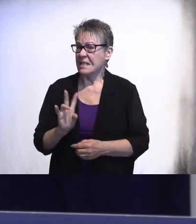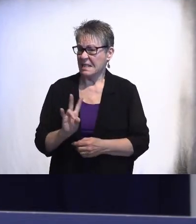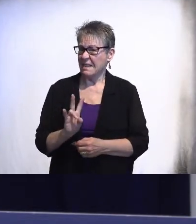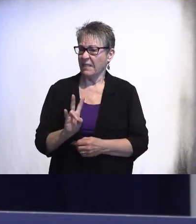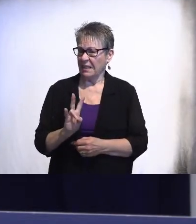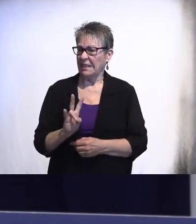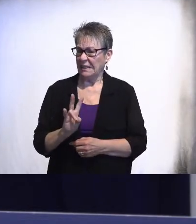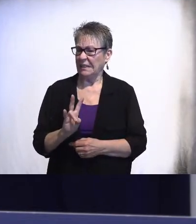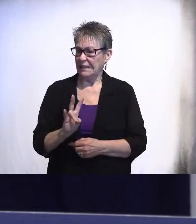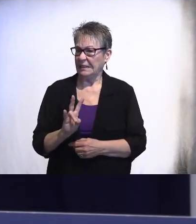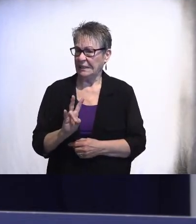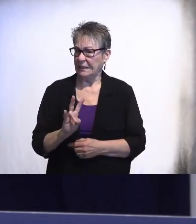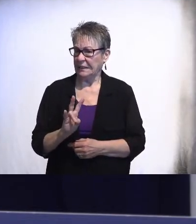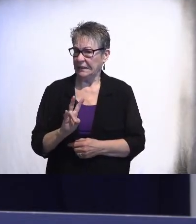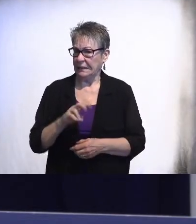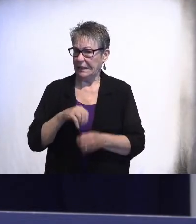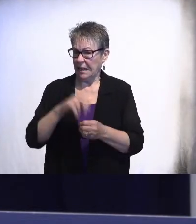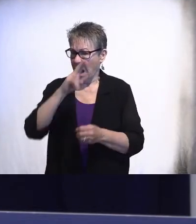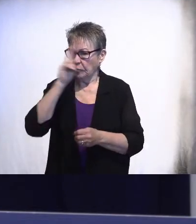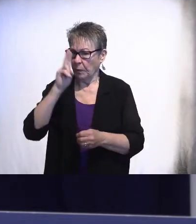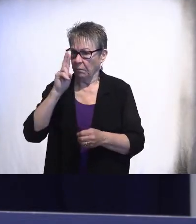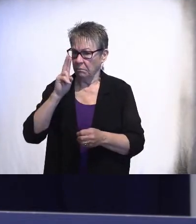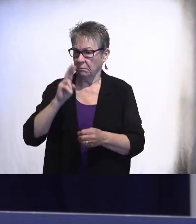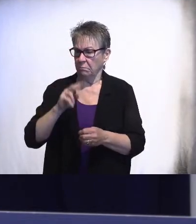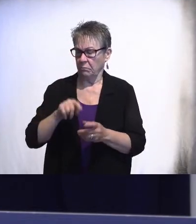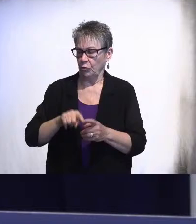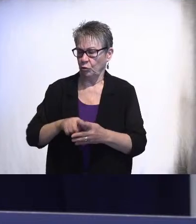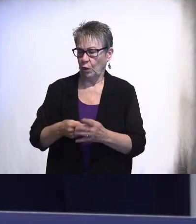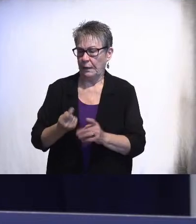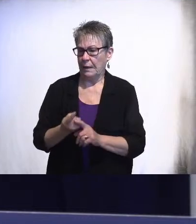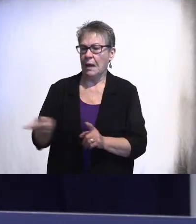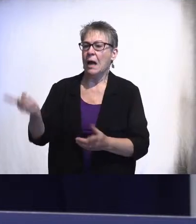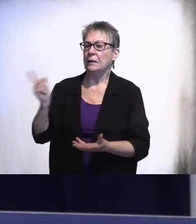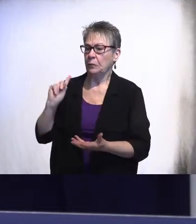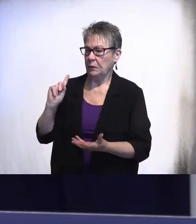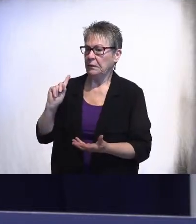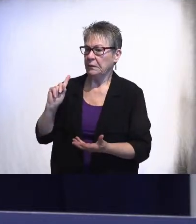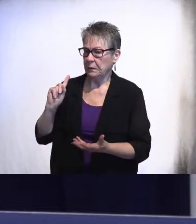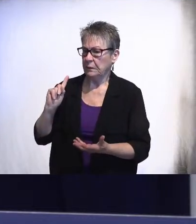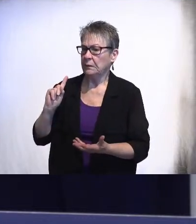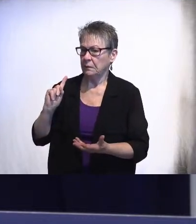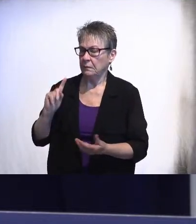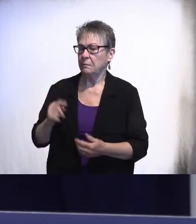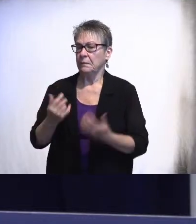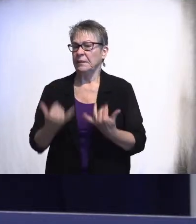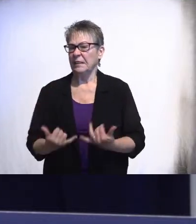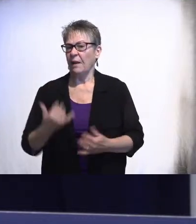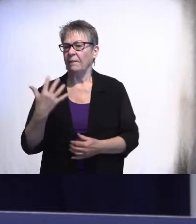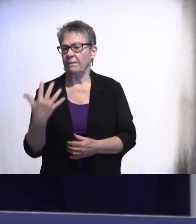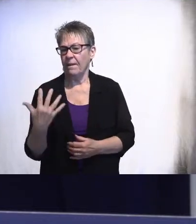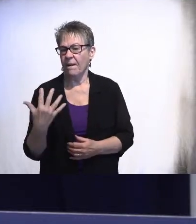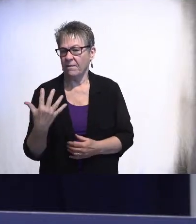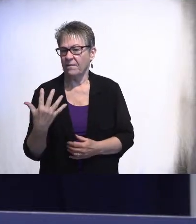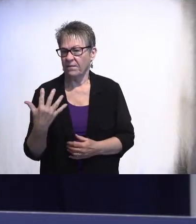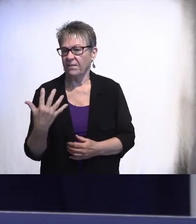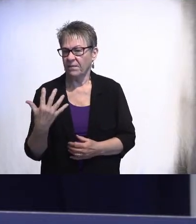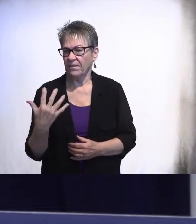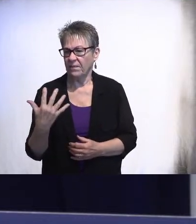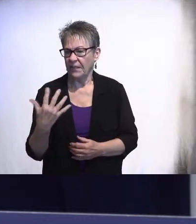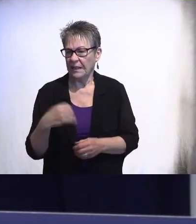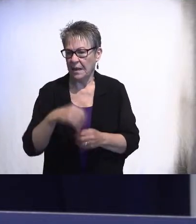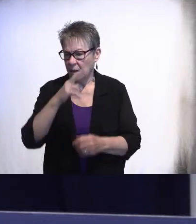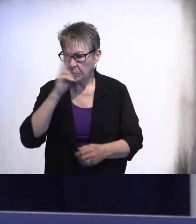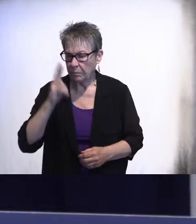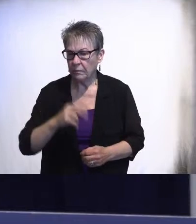briefing. 5 of the children are currently hospitalized. Parents should contact their child's doctor or clinic right away